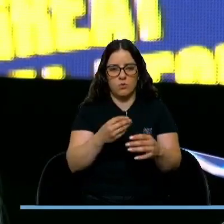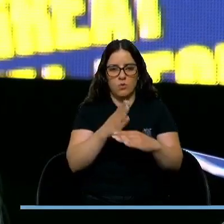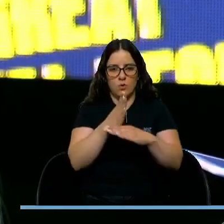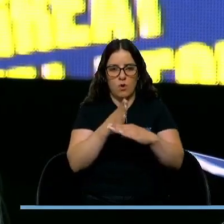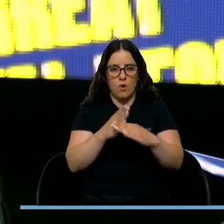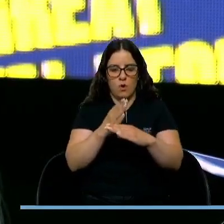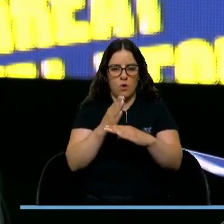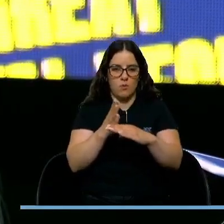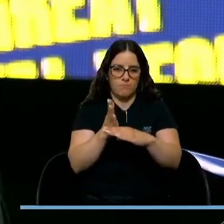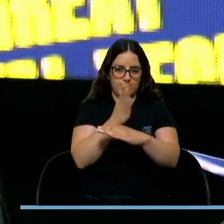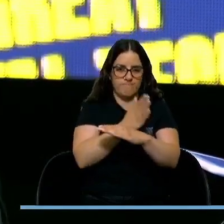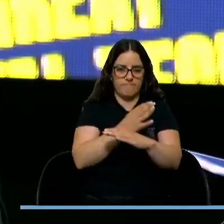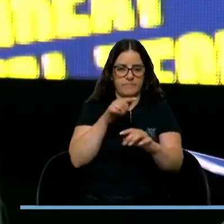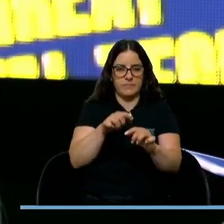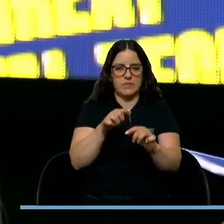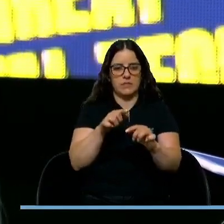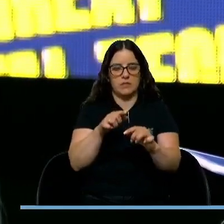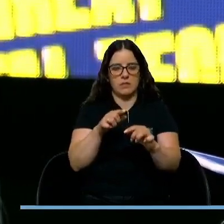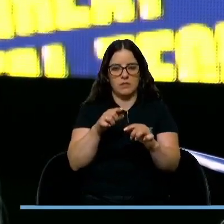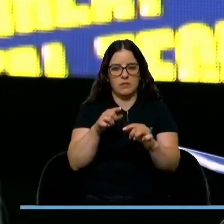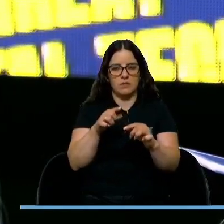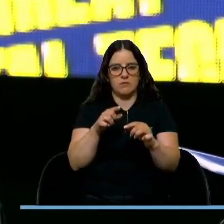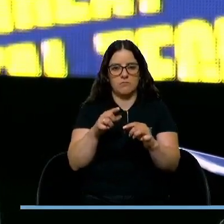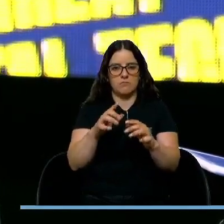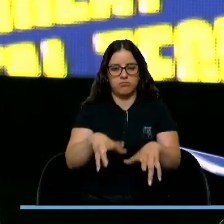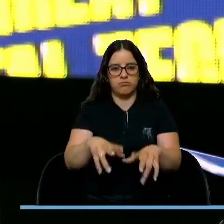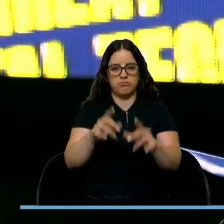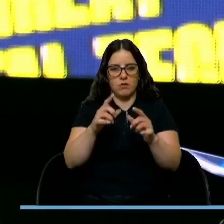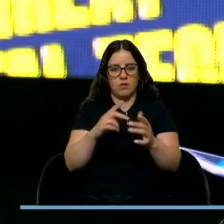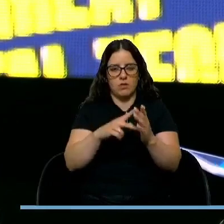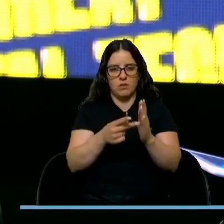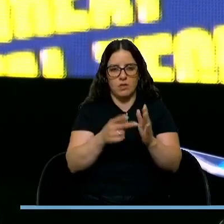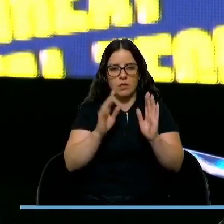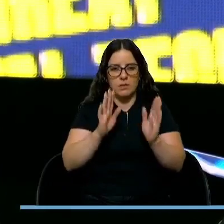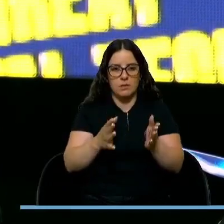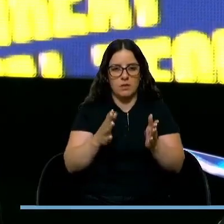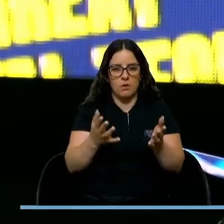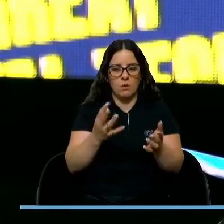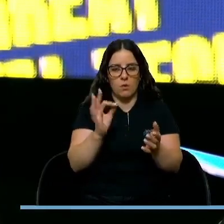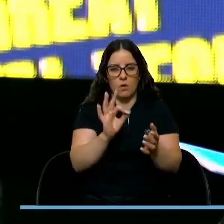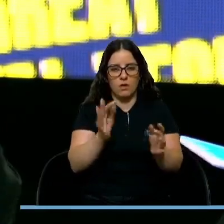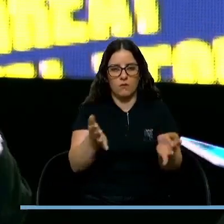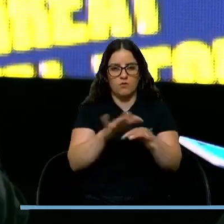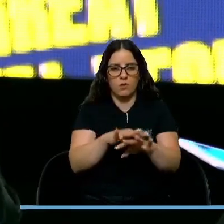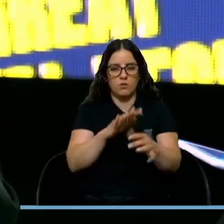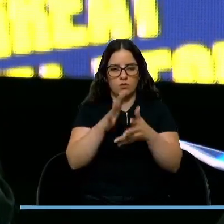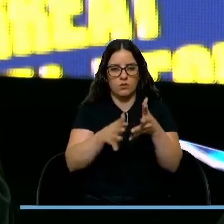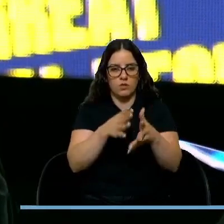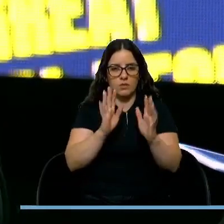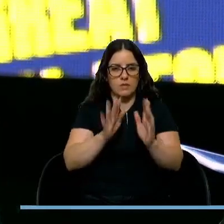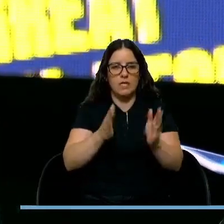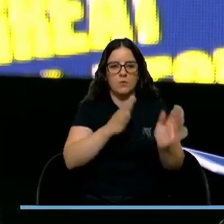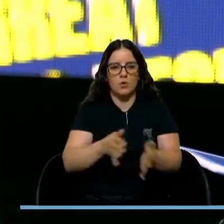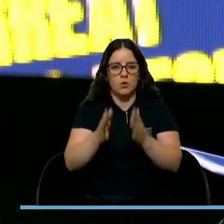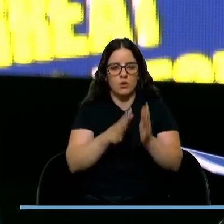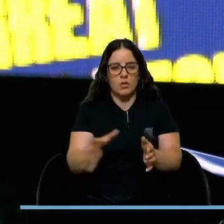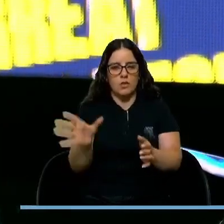to contribute towards the fourth industrial revolution, where we need to produce more and more and